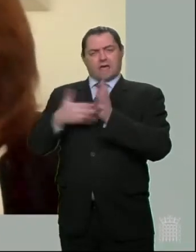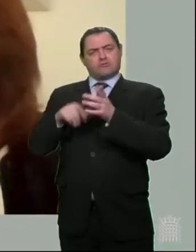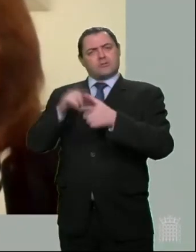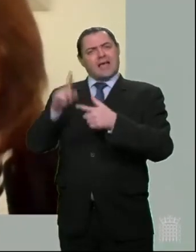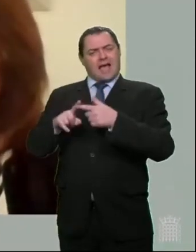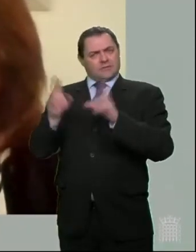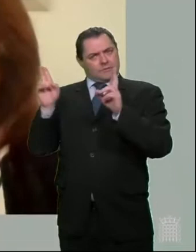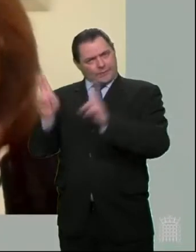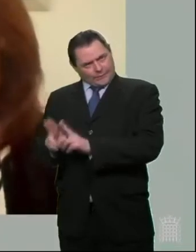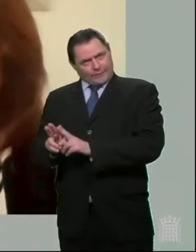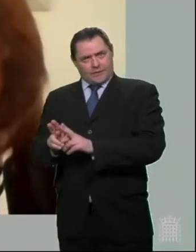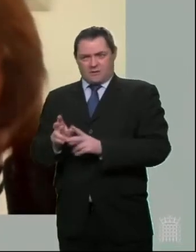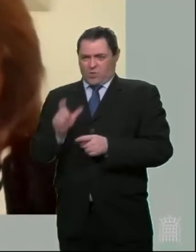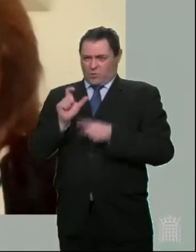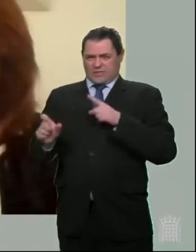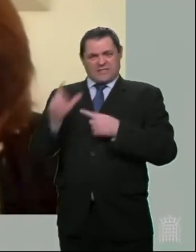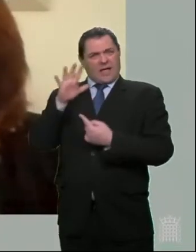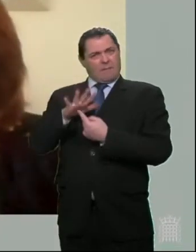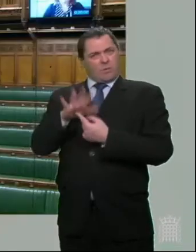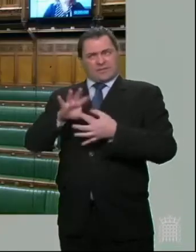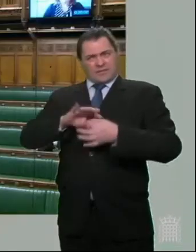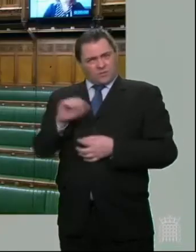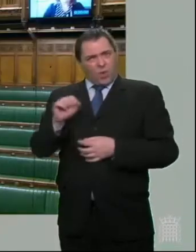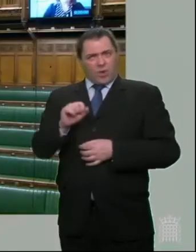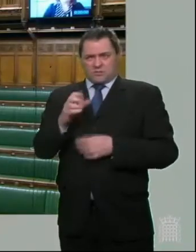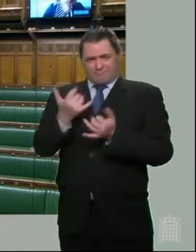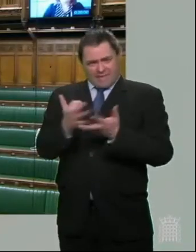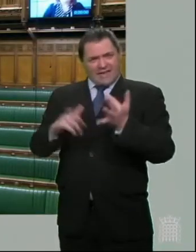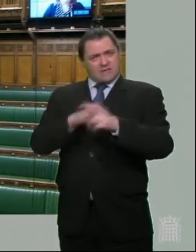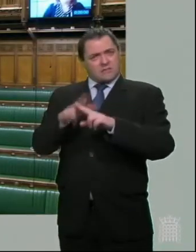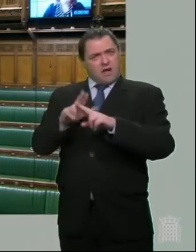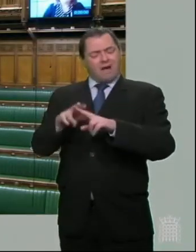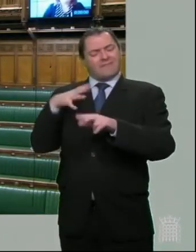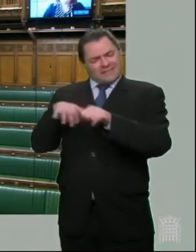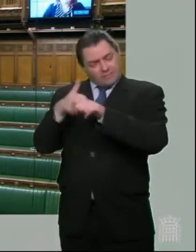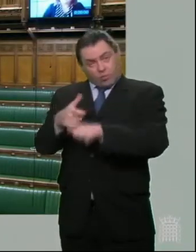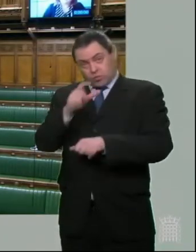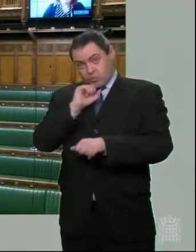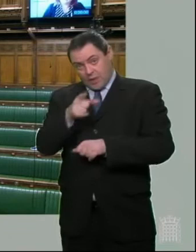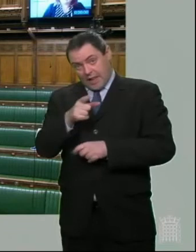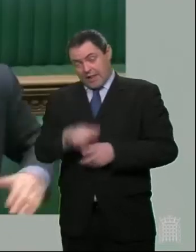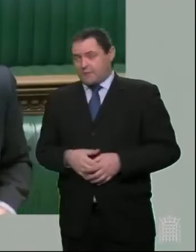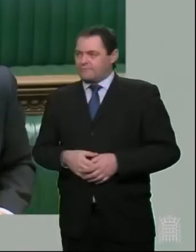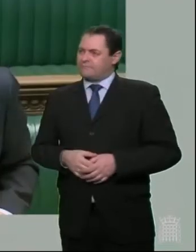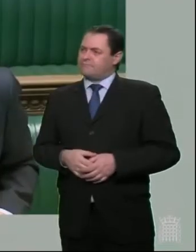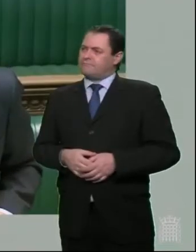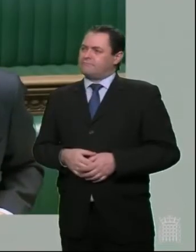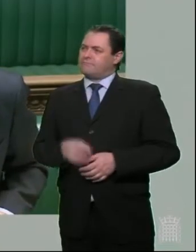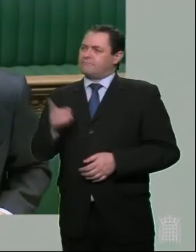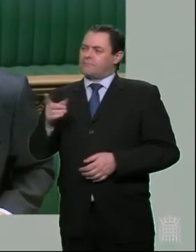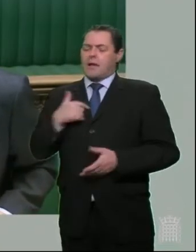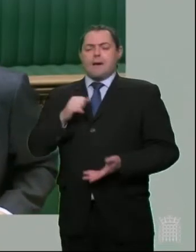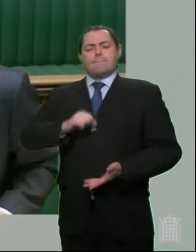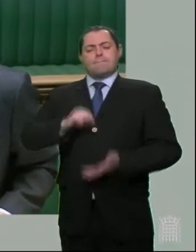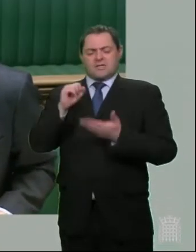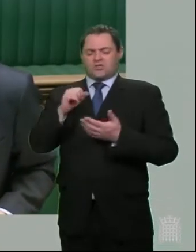support this vital industry and employer? Well, Mr. Speaker, I know that my right honourable friend, I don't want to anticipate the budget, Mr. Speaker. I know that my right